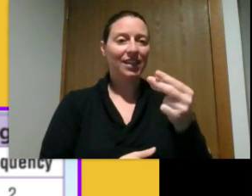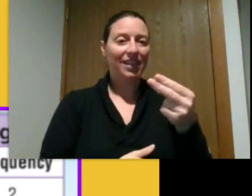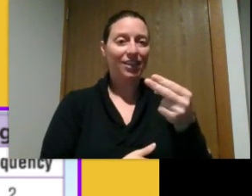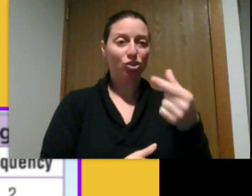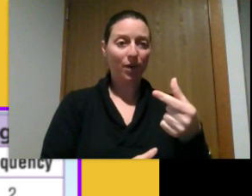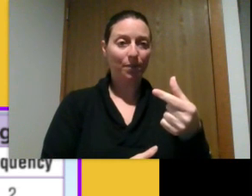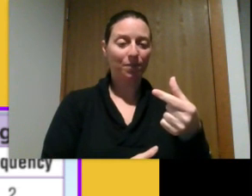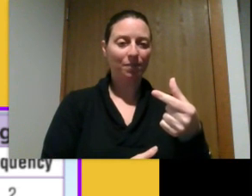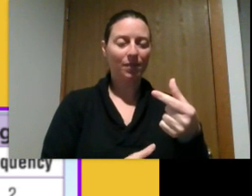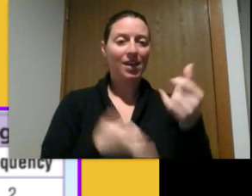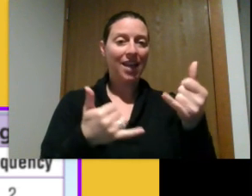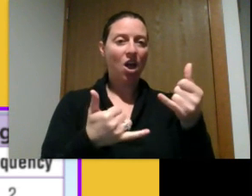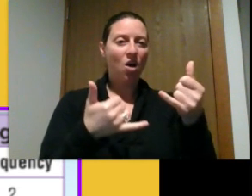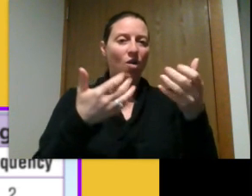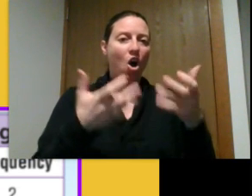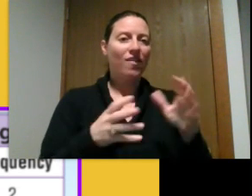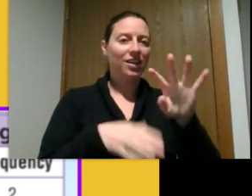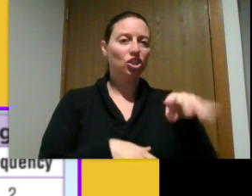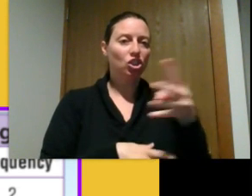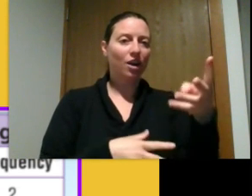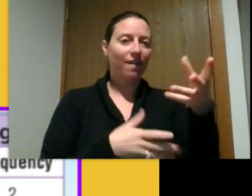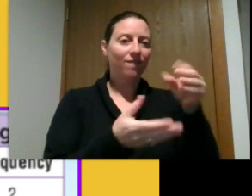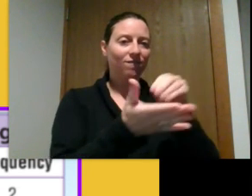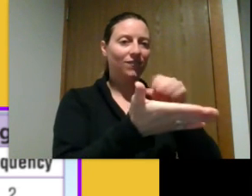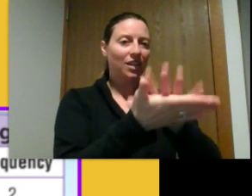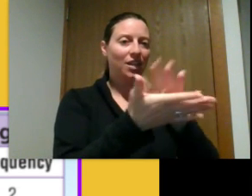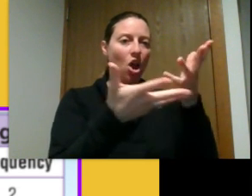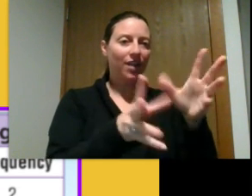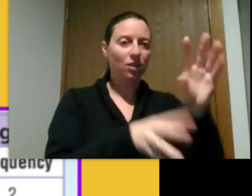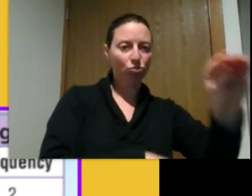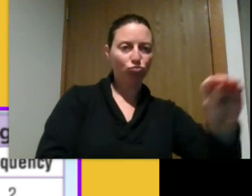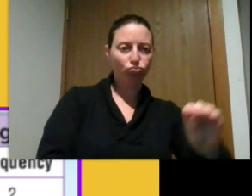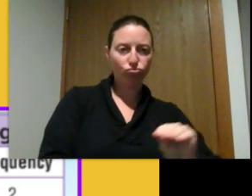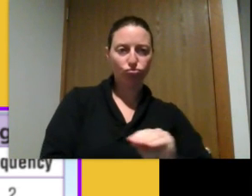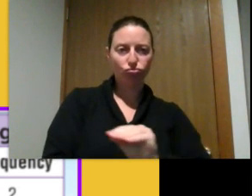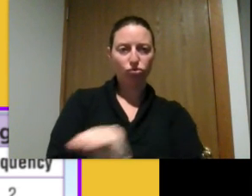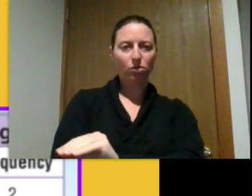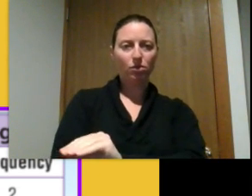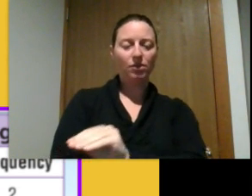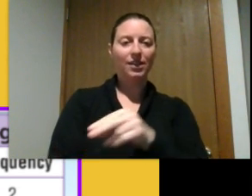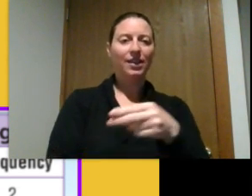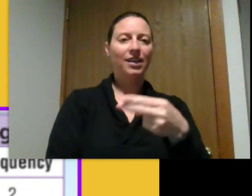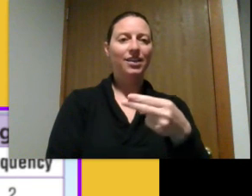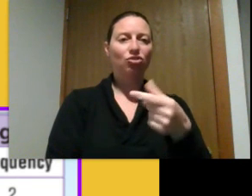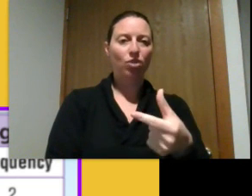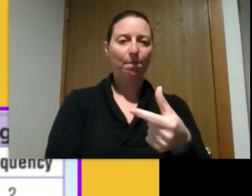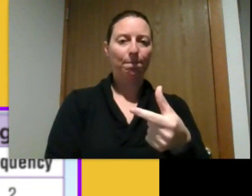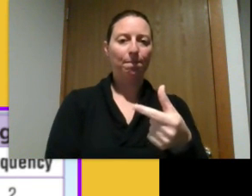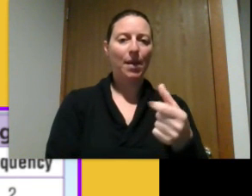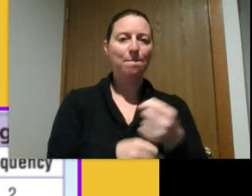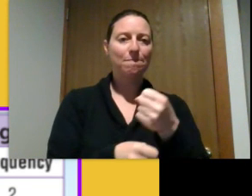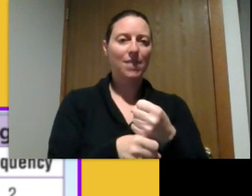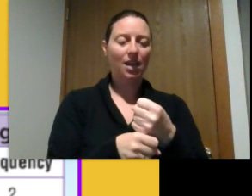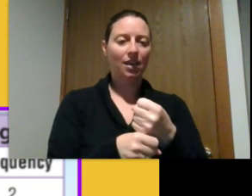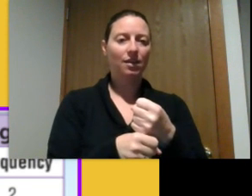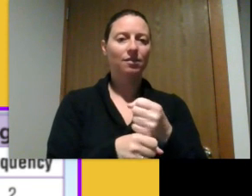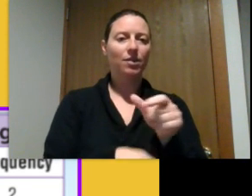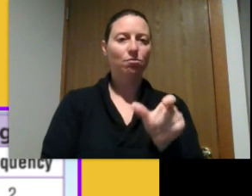just have to transfer the information from the chart to the histogram and make